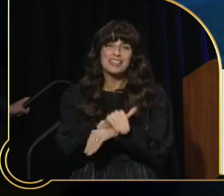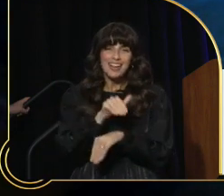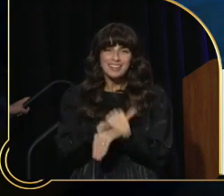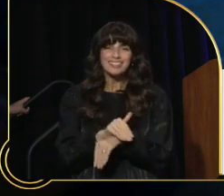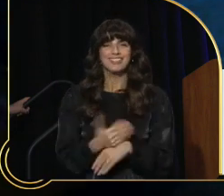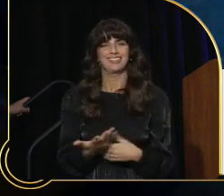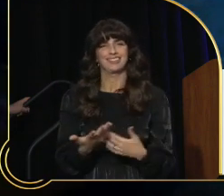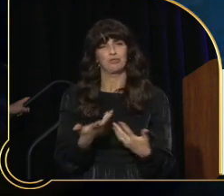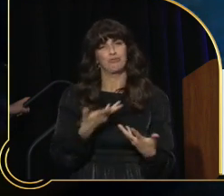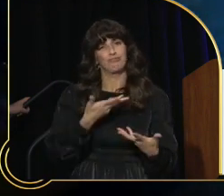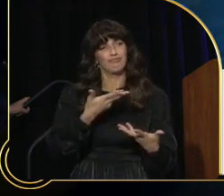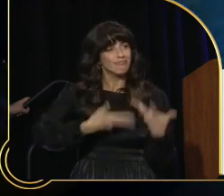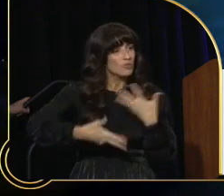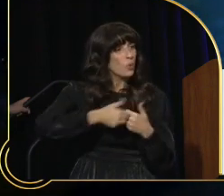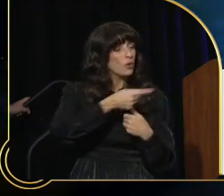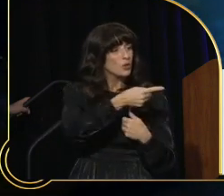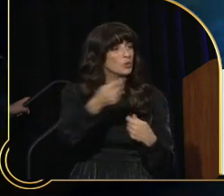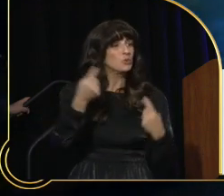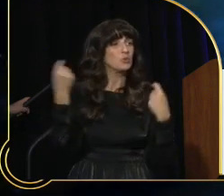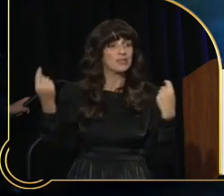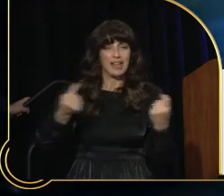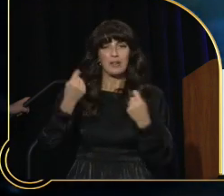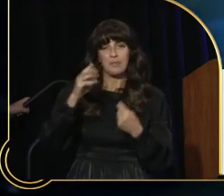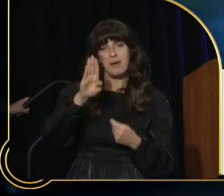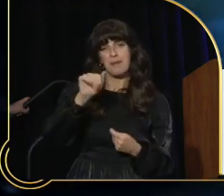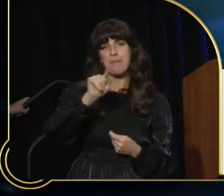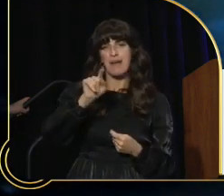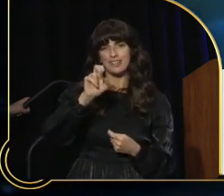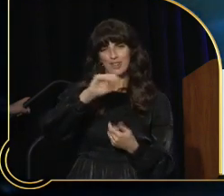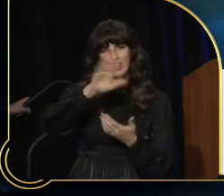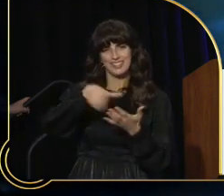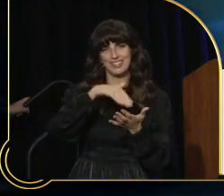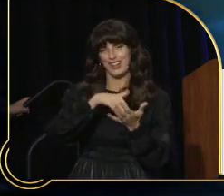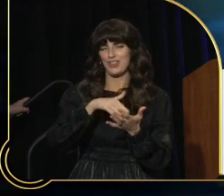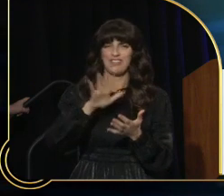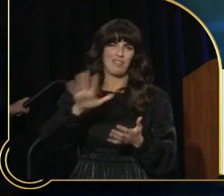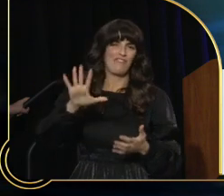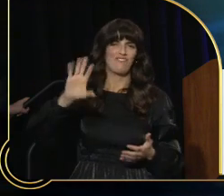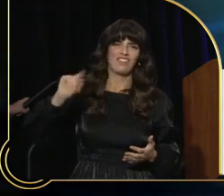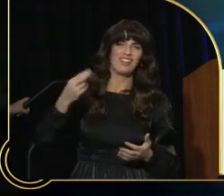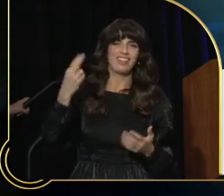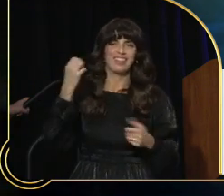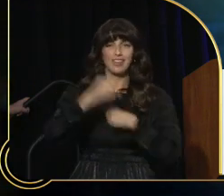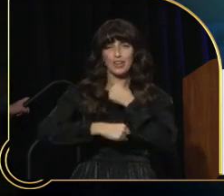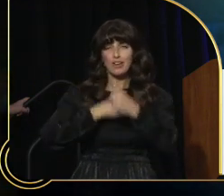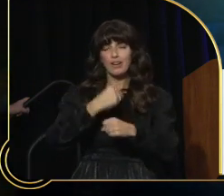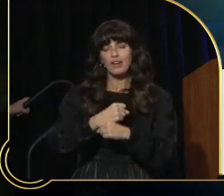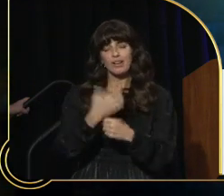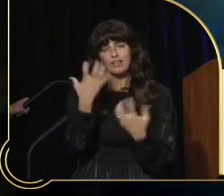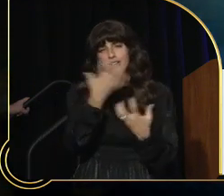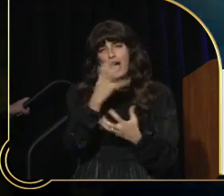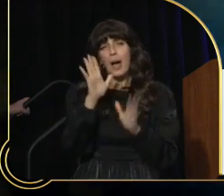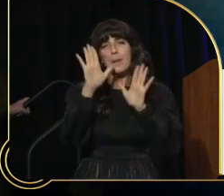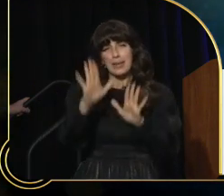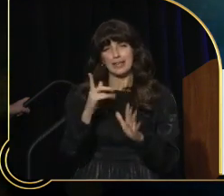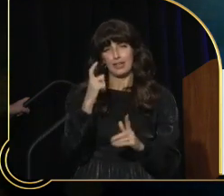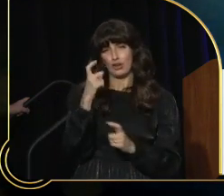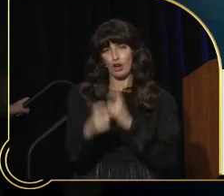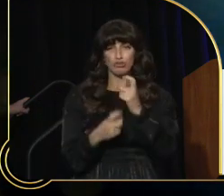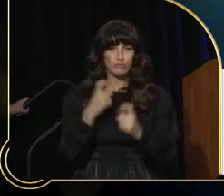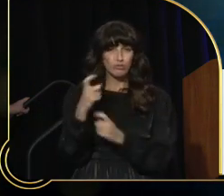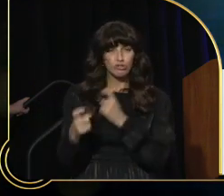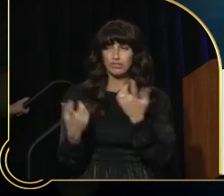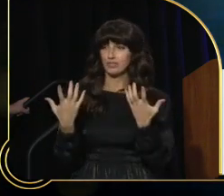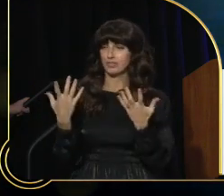be with all of you to celebrate the Bazelon Center's 50th year, the contributions, incredible contributions that it has made